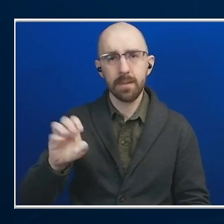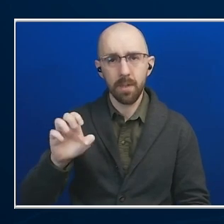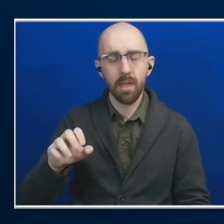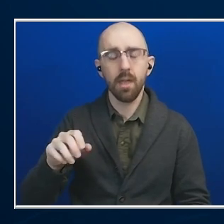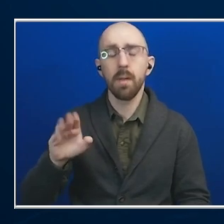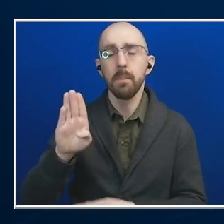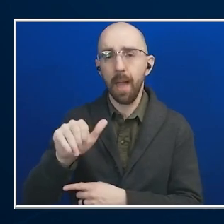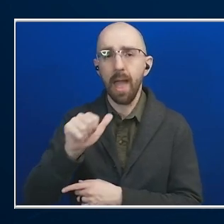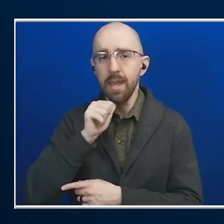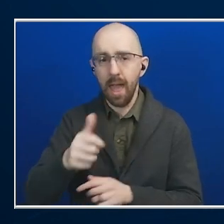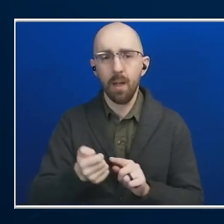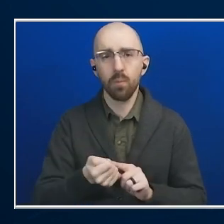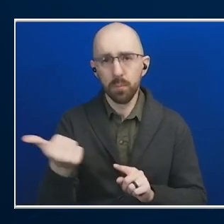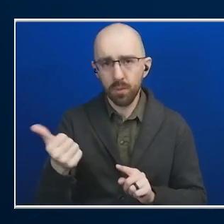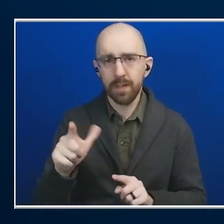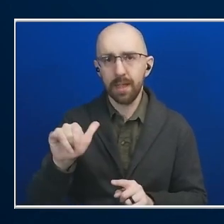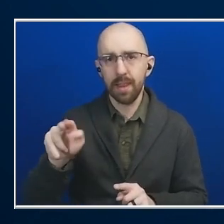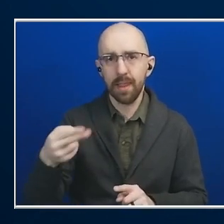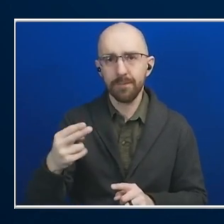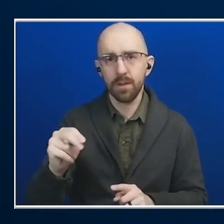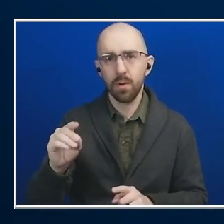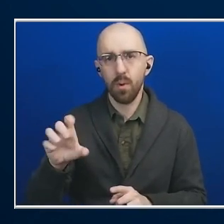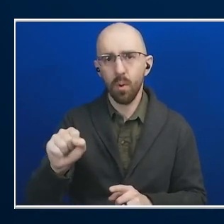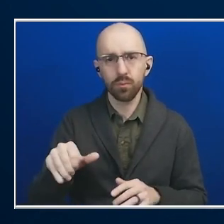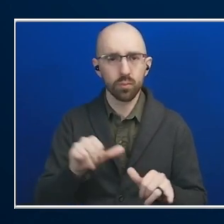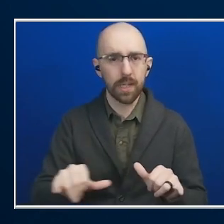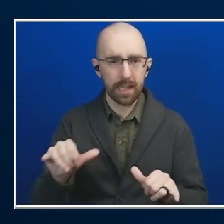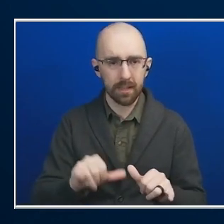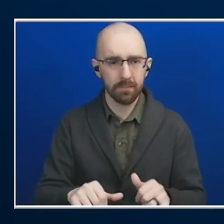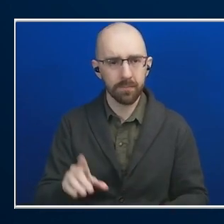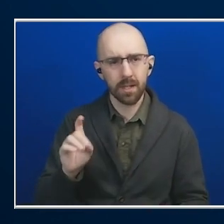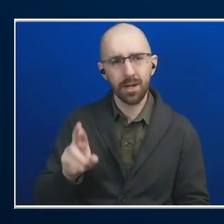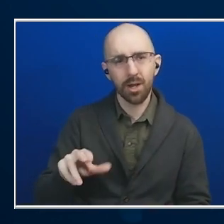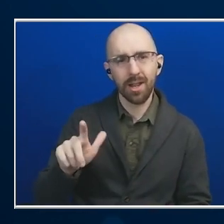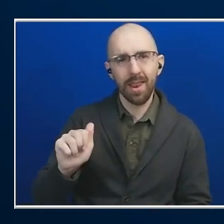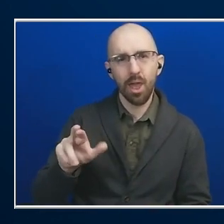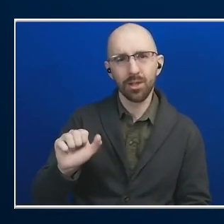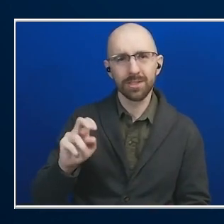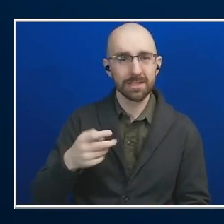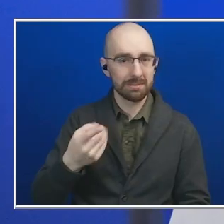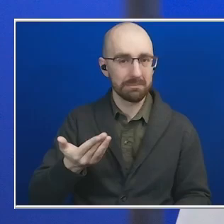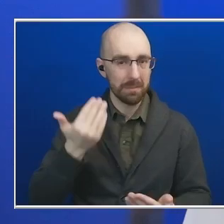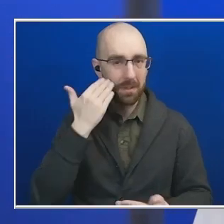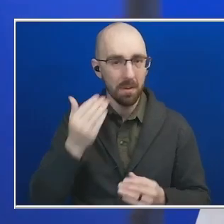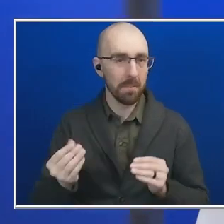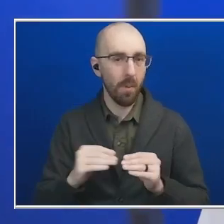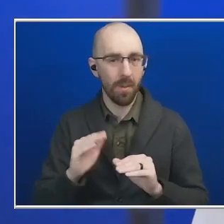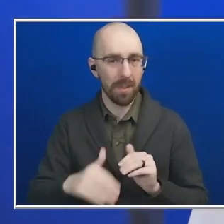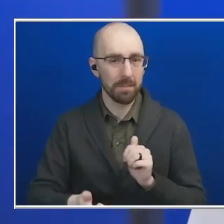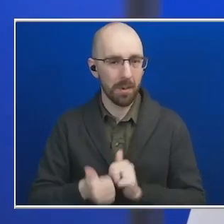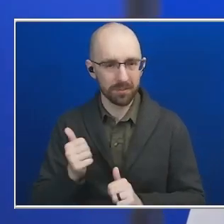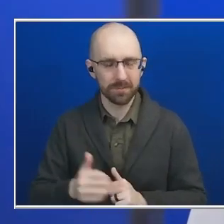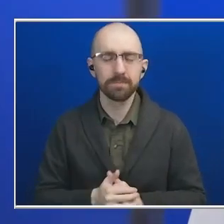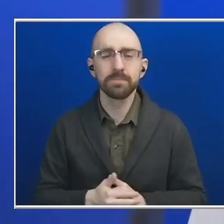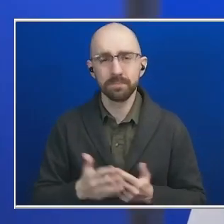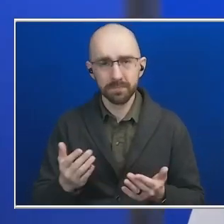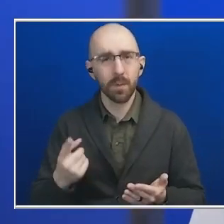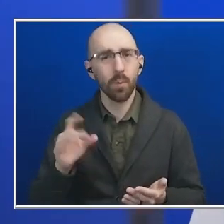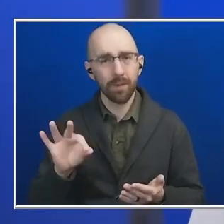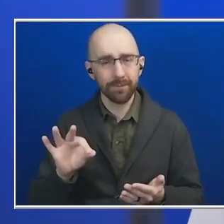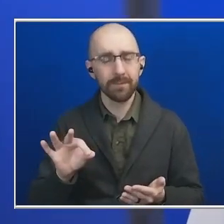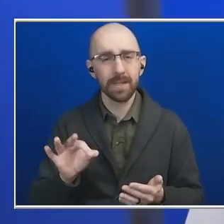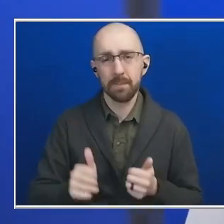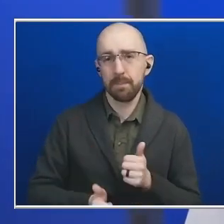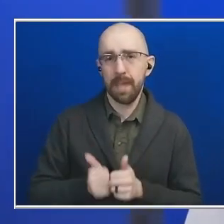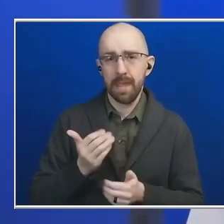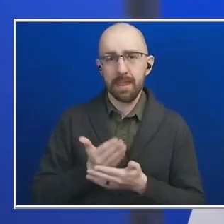routinely. Dr. Larson, you might know more about that than most here. Yeah, so one of our main things that we aim